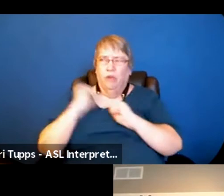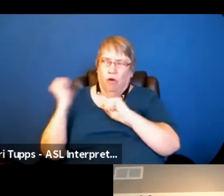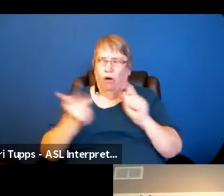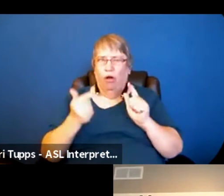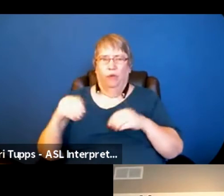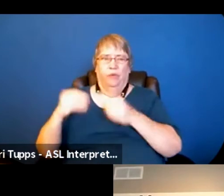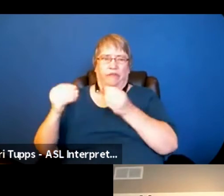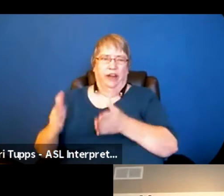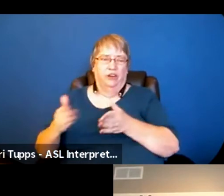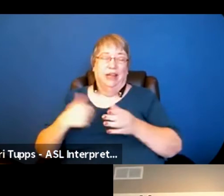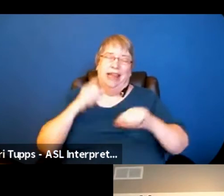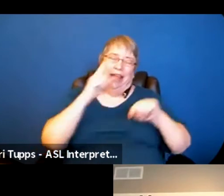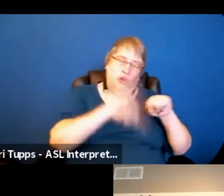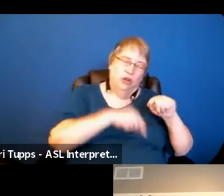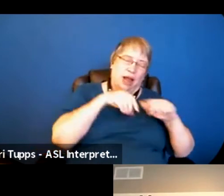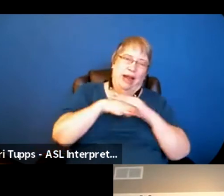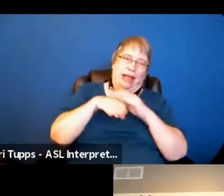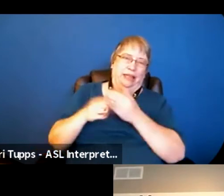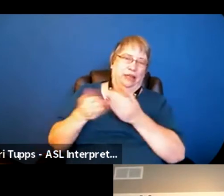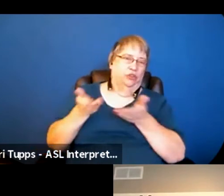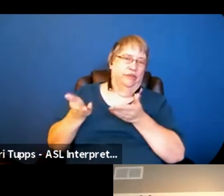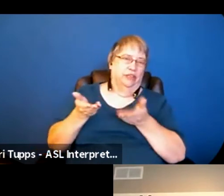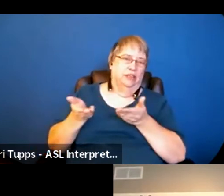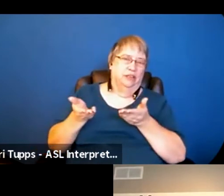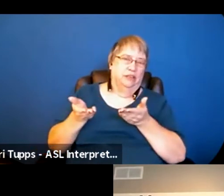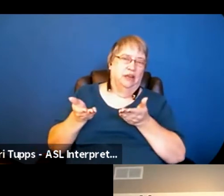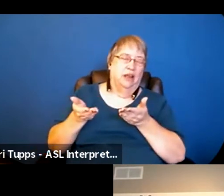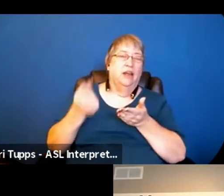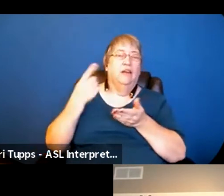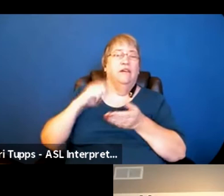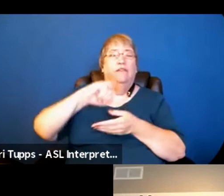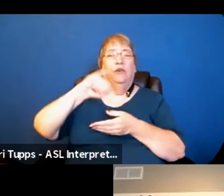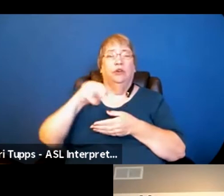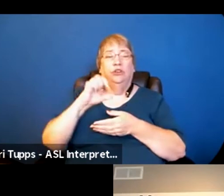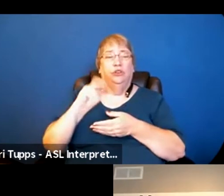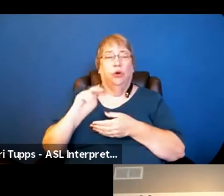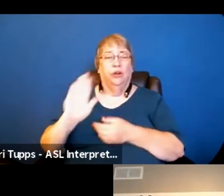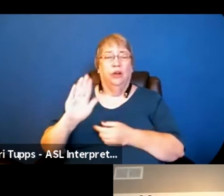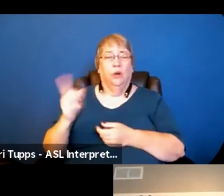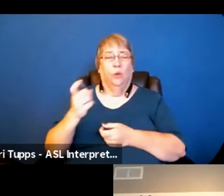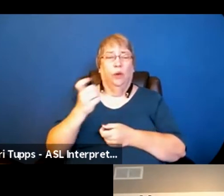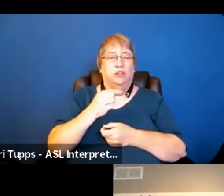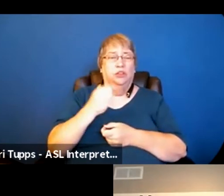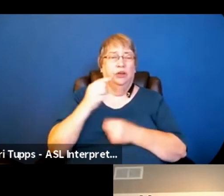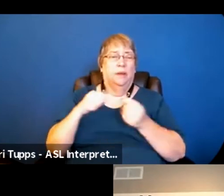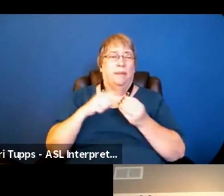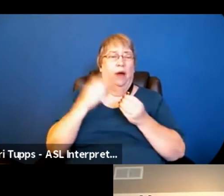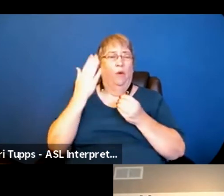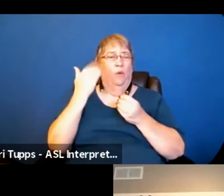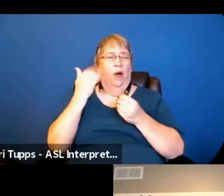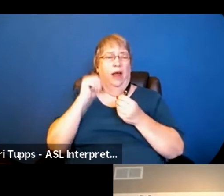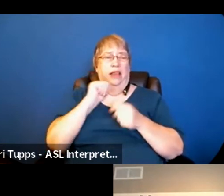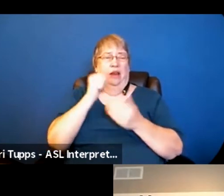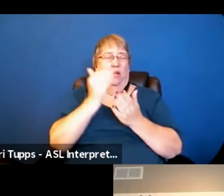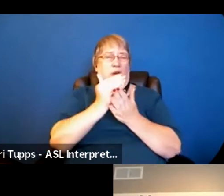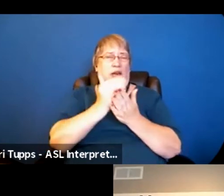able to access services. I think that, in terms of Jordan's question about why don't stakeholders list